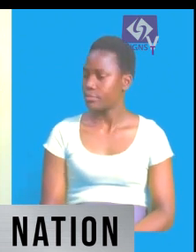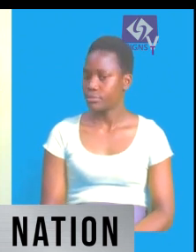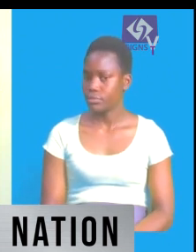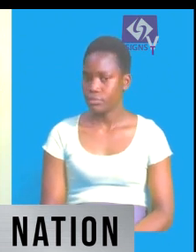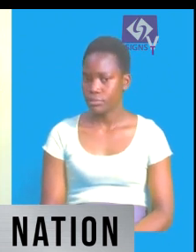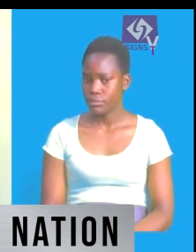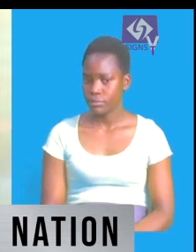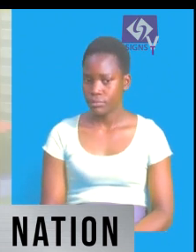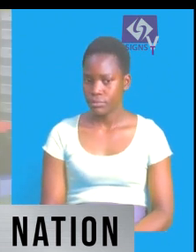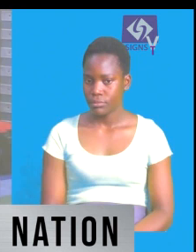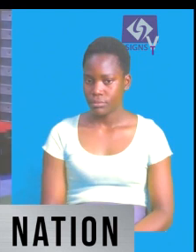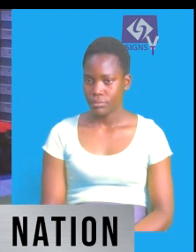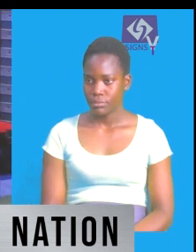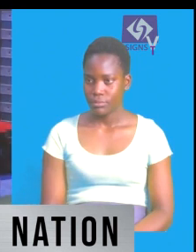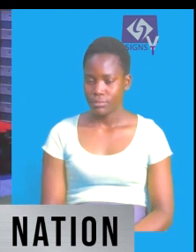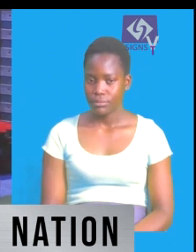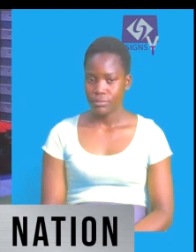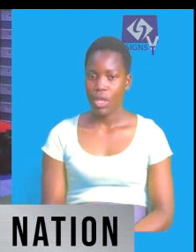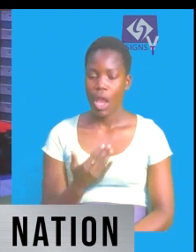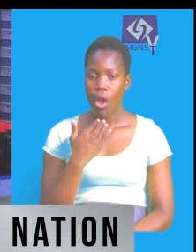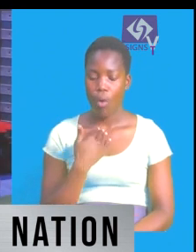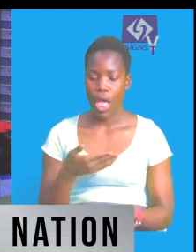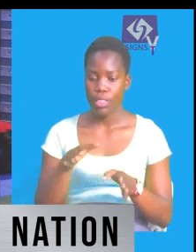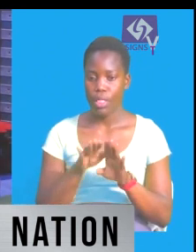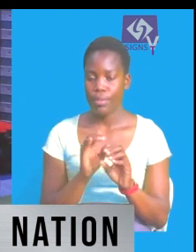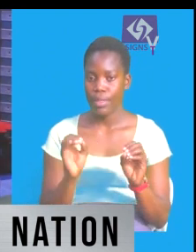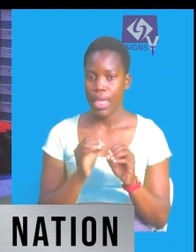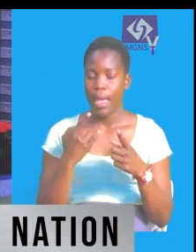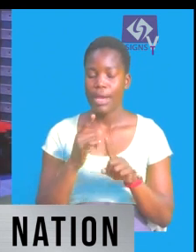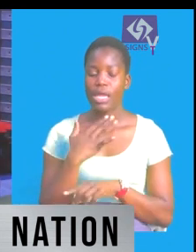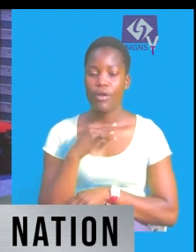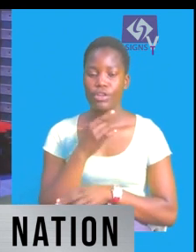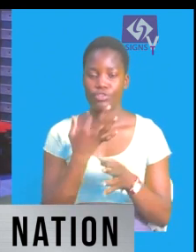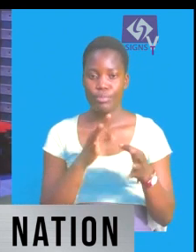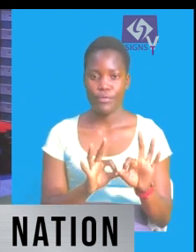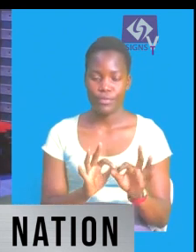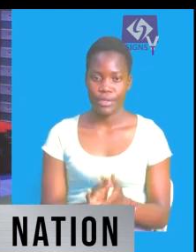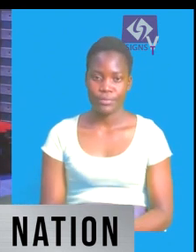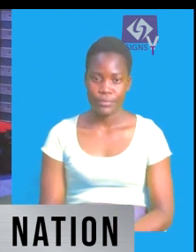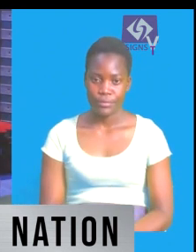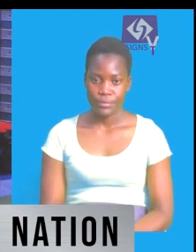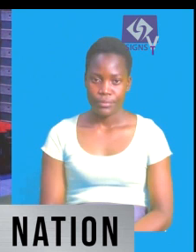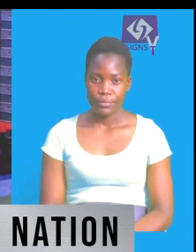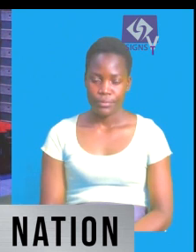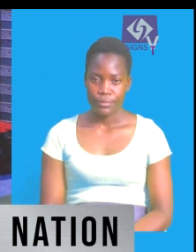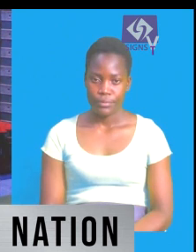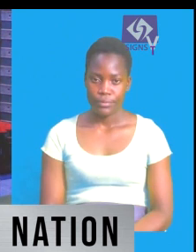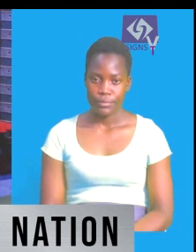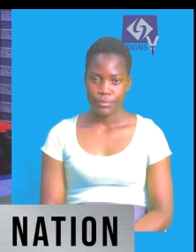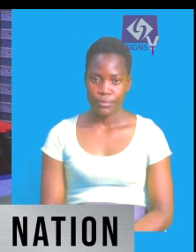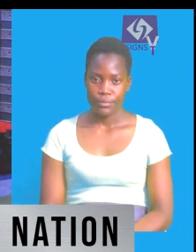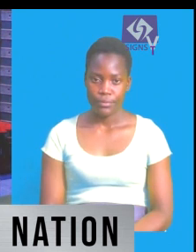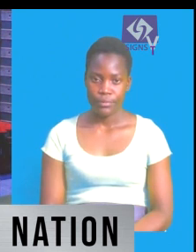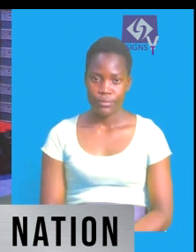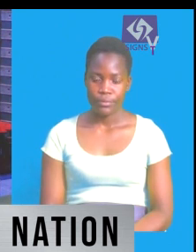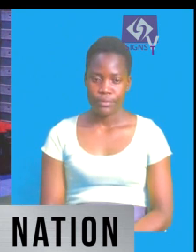question to you. Sorry? And I don't want to close it. I want it to be free for you. Mm-hmm. Point blank. Mhm.